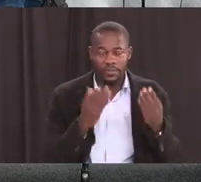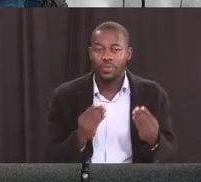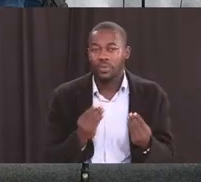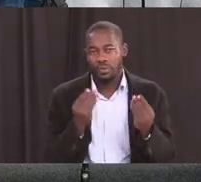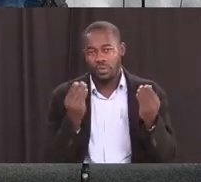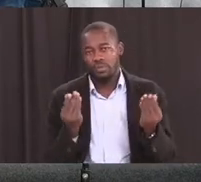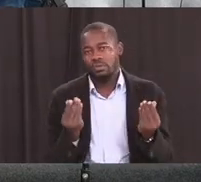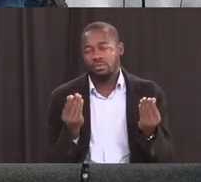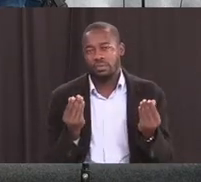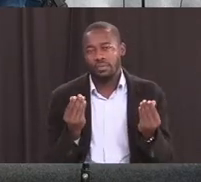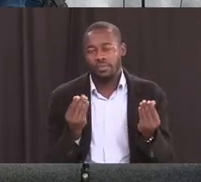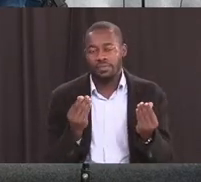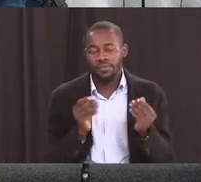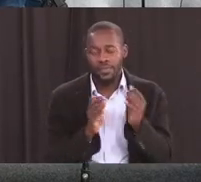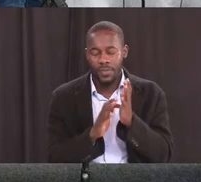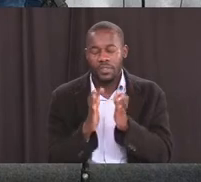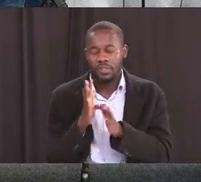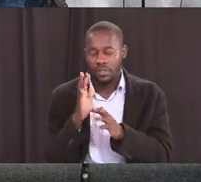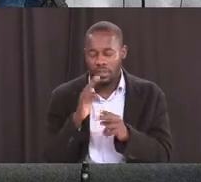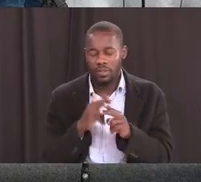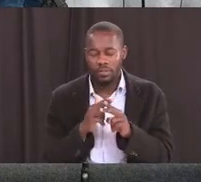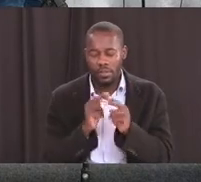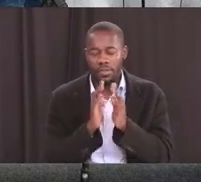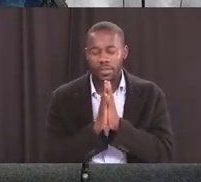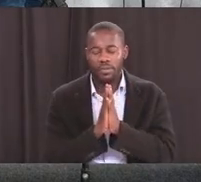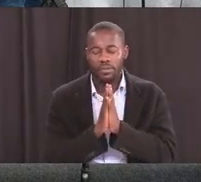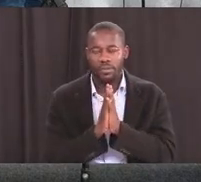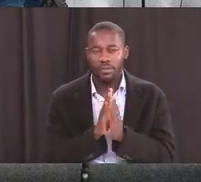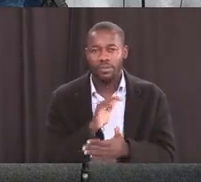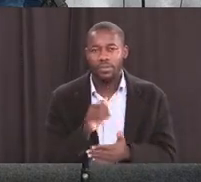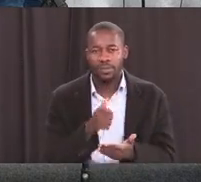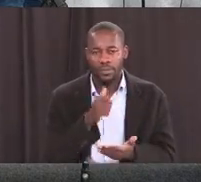you. In Jesus' name, amen.